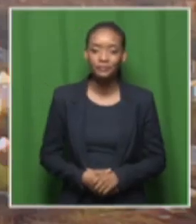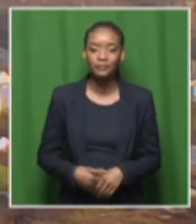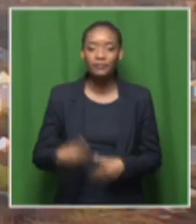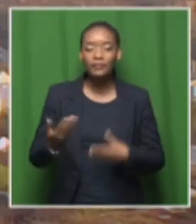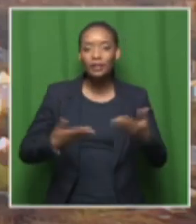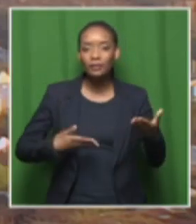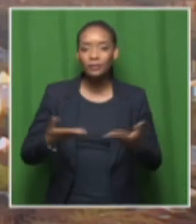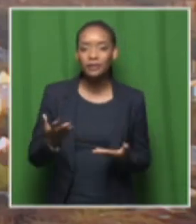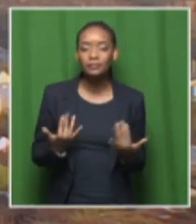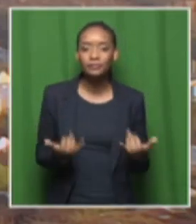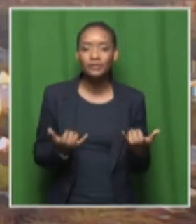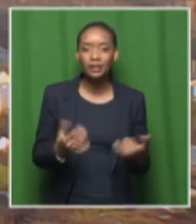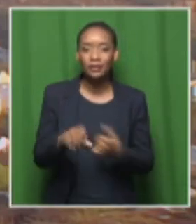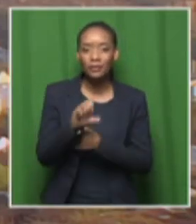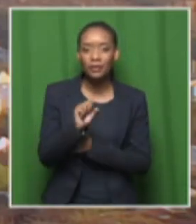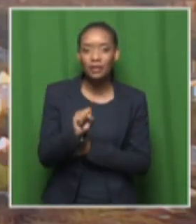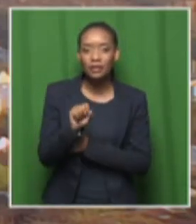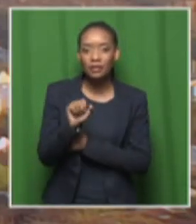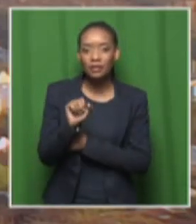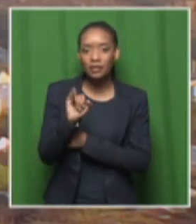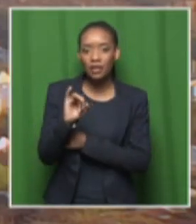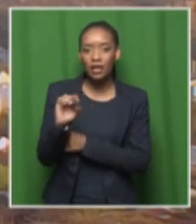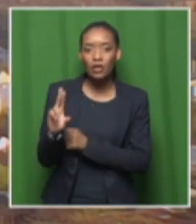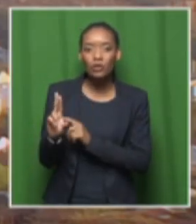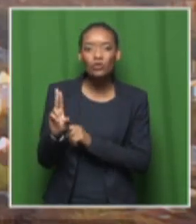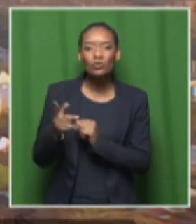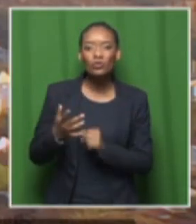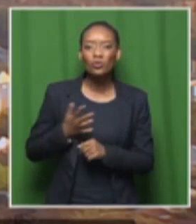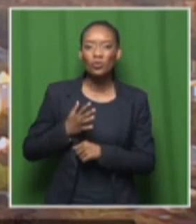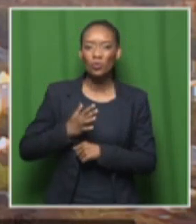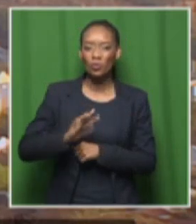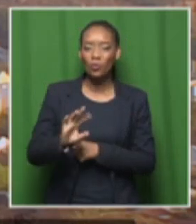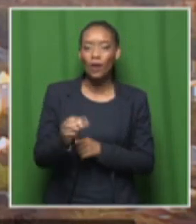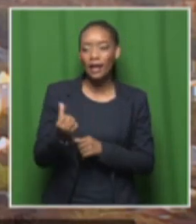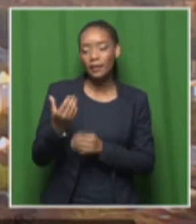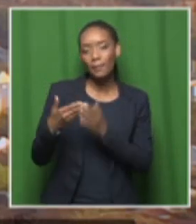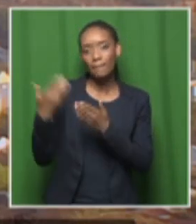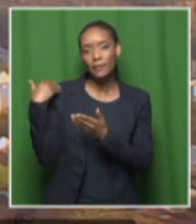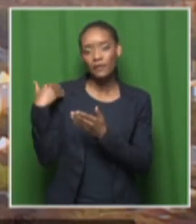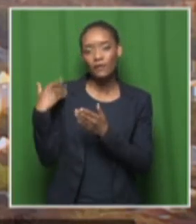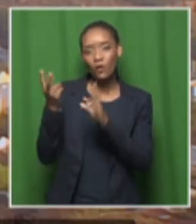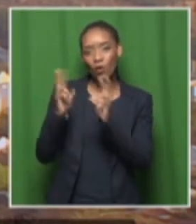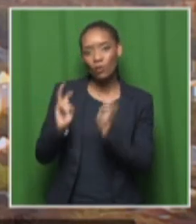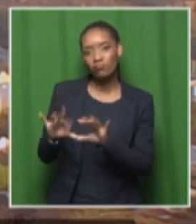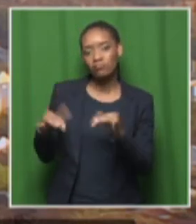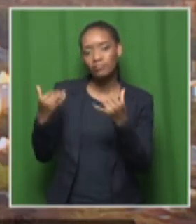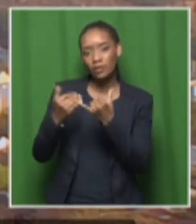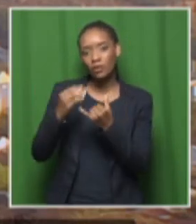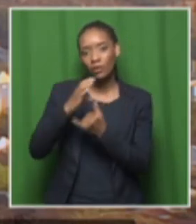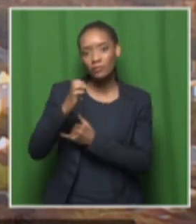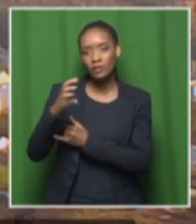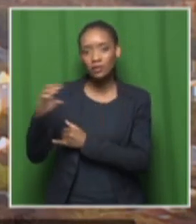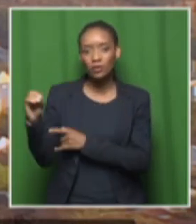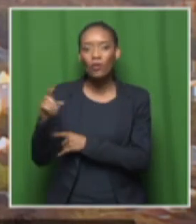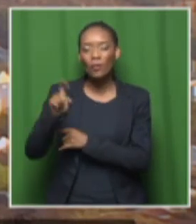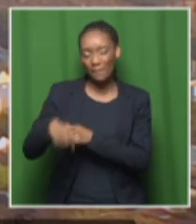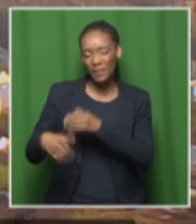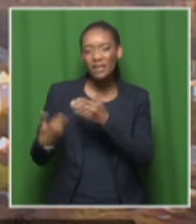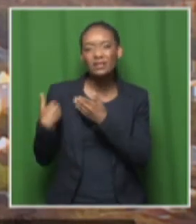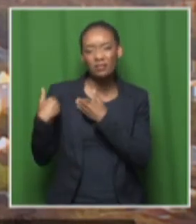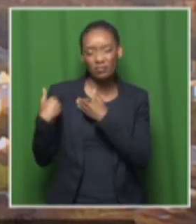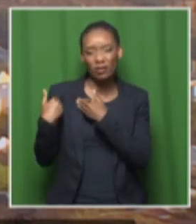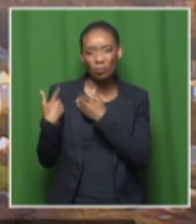Welcome back. Now, the Special Investigative Unit intends to hold former Eskom CEO Andy Ruyter accountable for commissioning